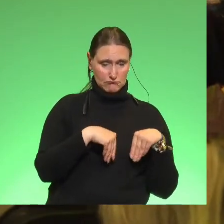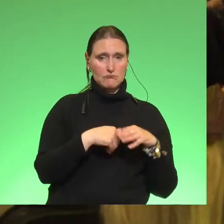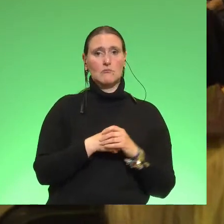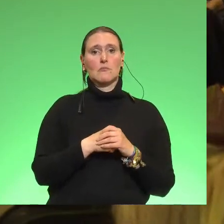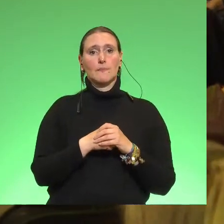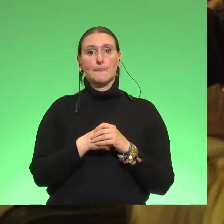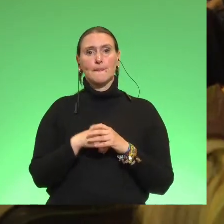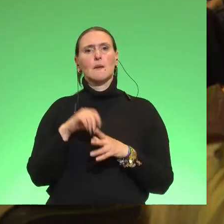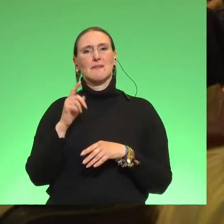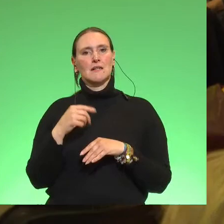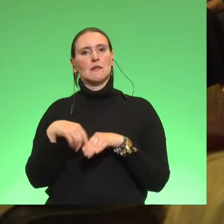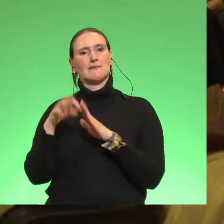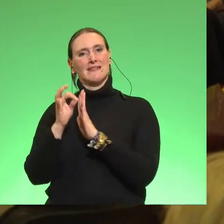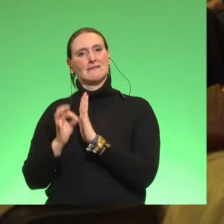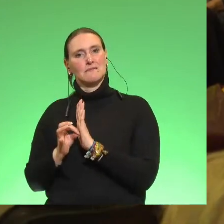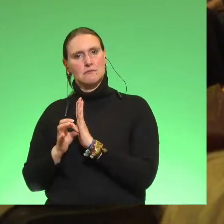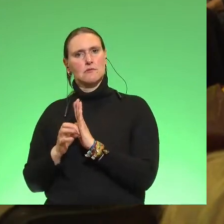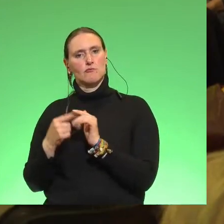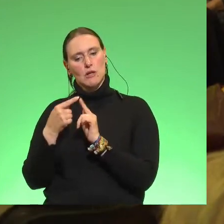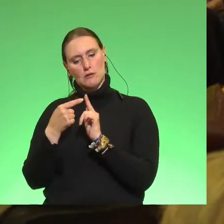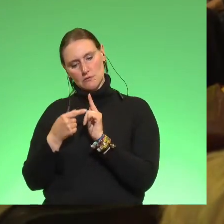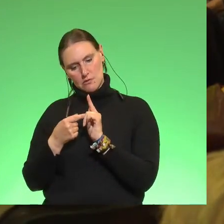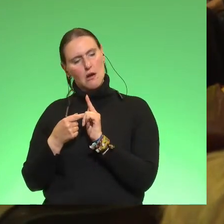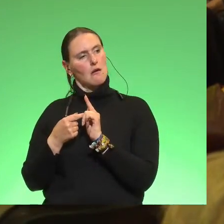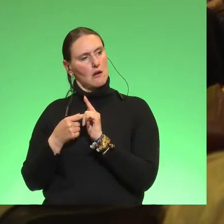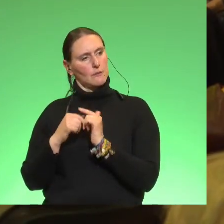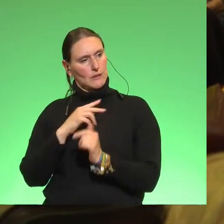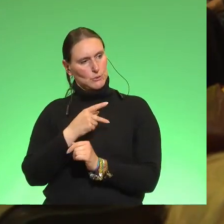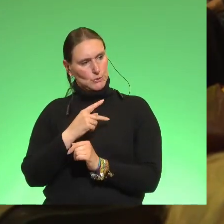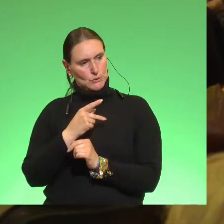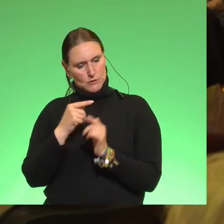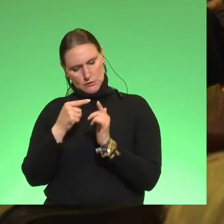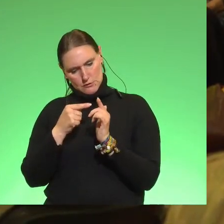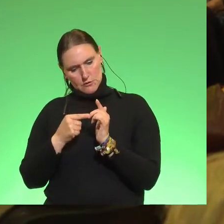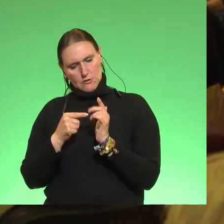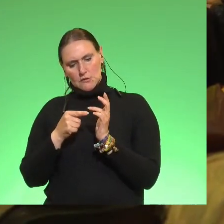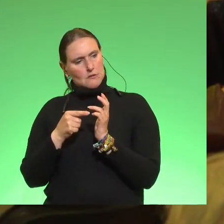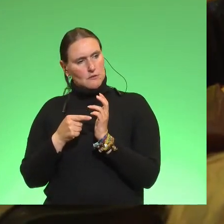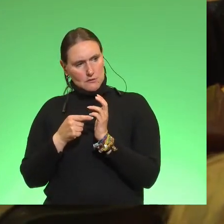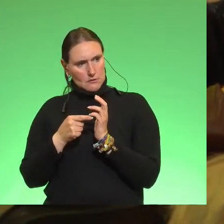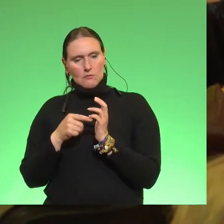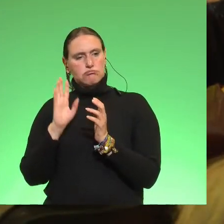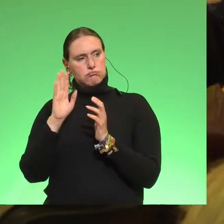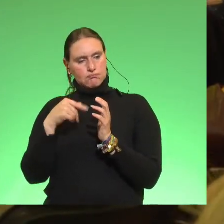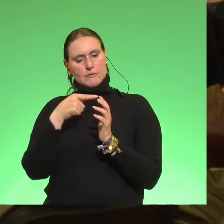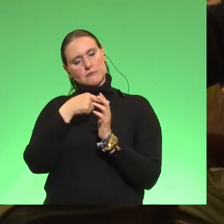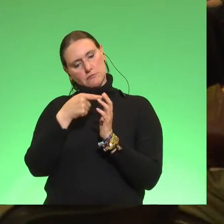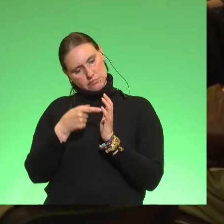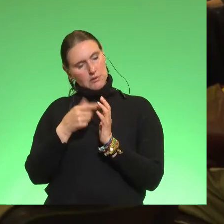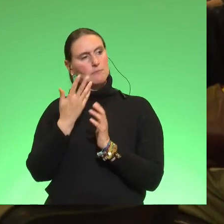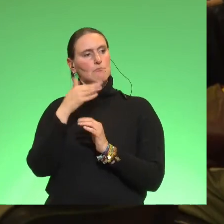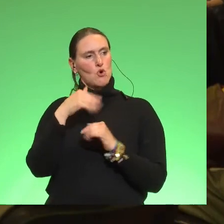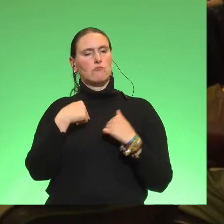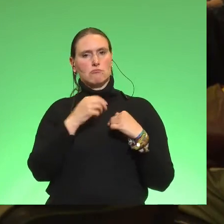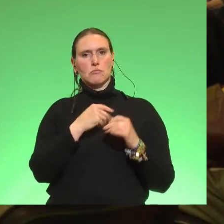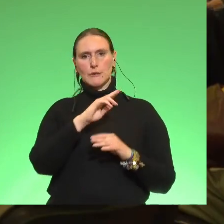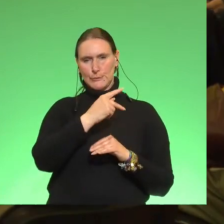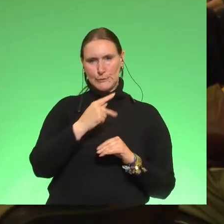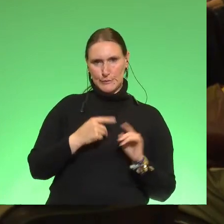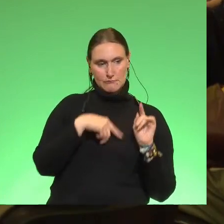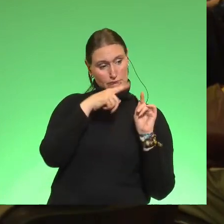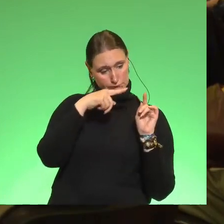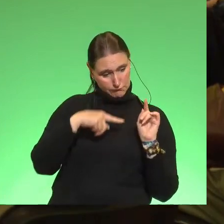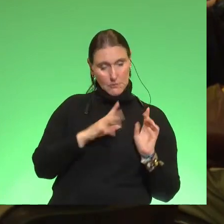more values that you share, which is it's a total different thing than trying to find a universalism or trying to find